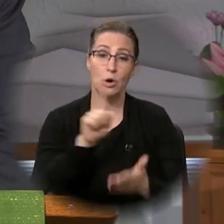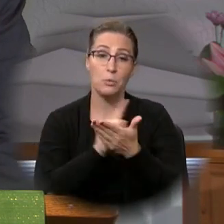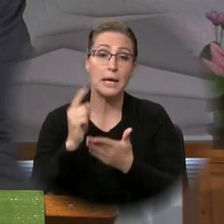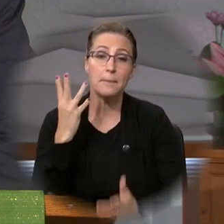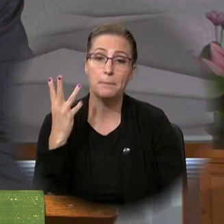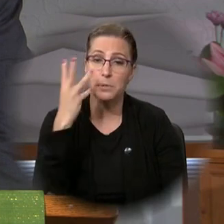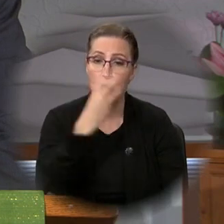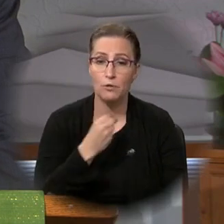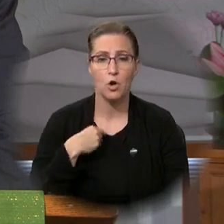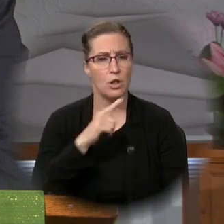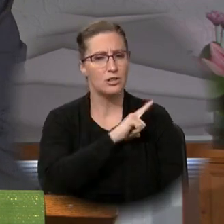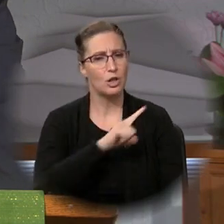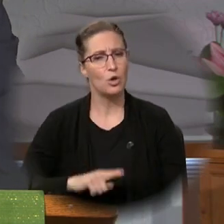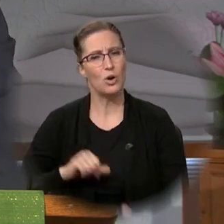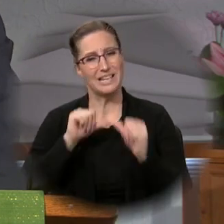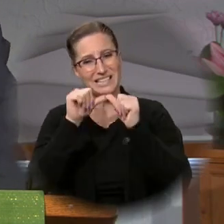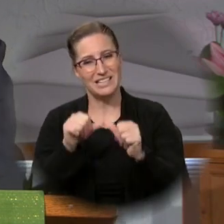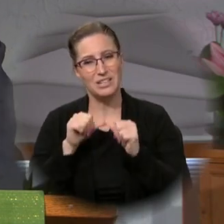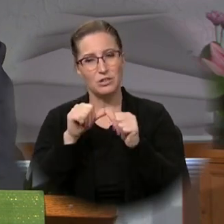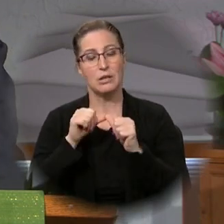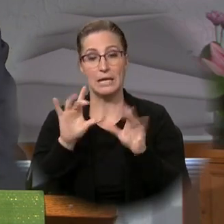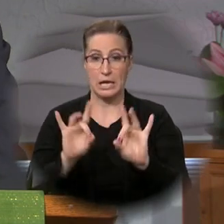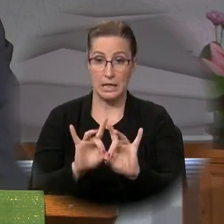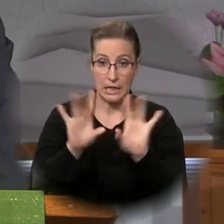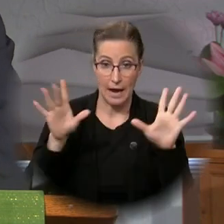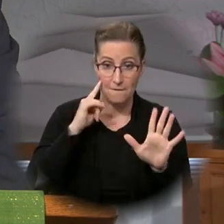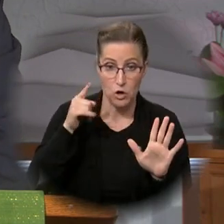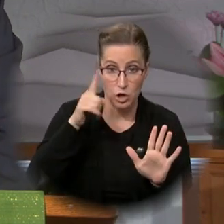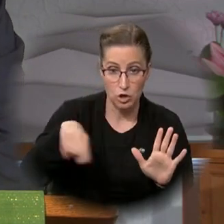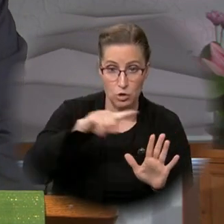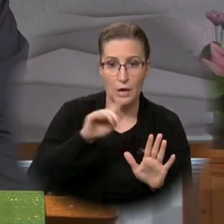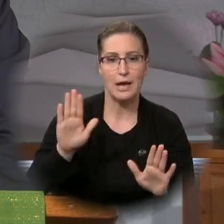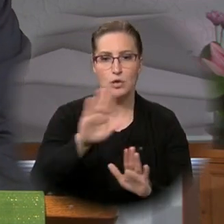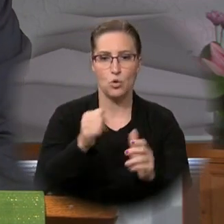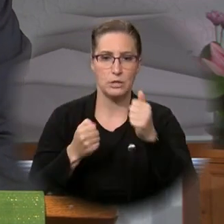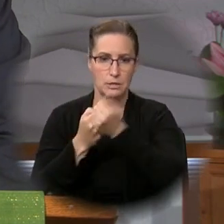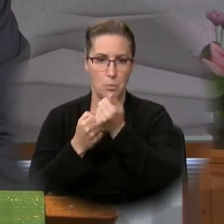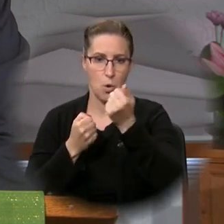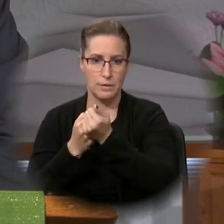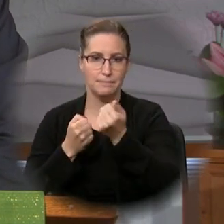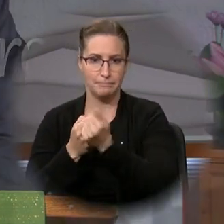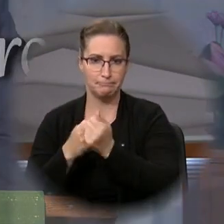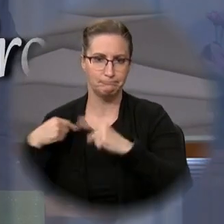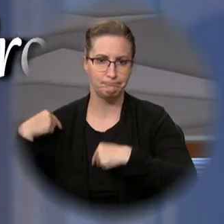week. And may the Lord continue to be your light and your support.